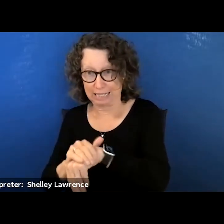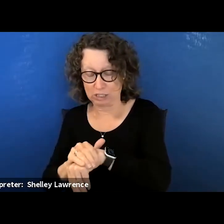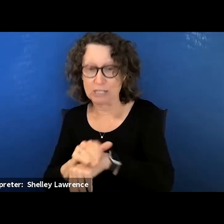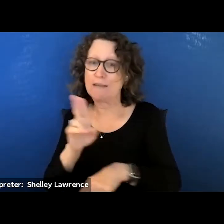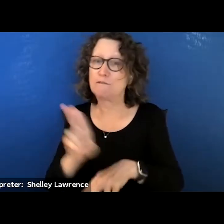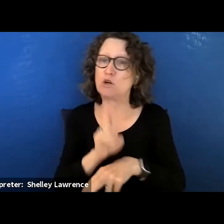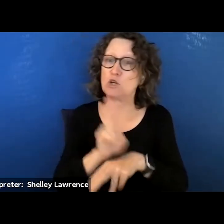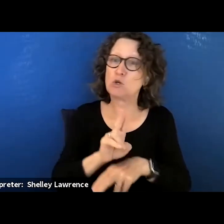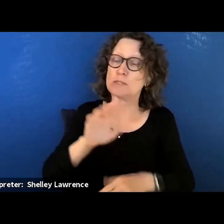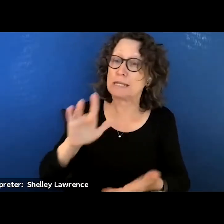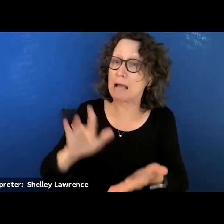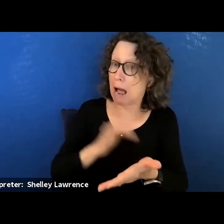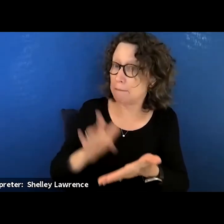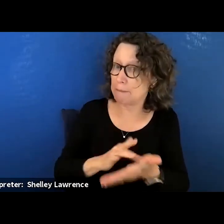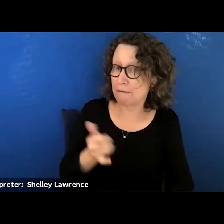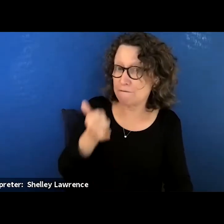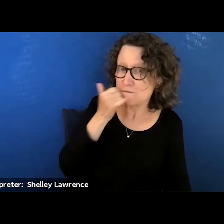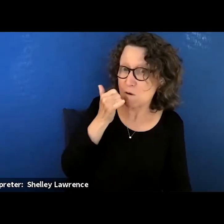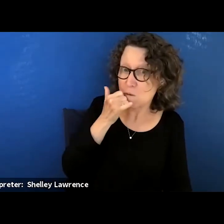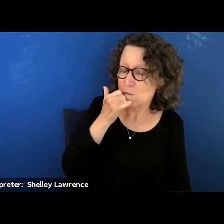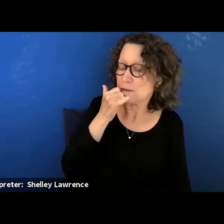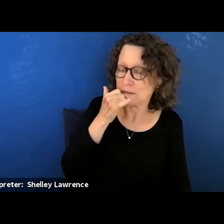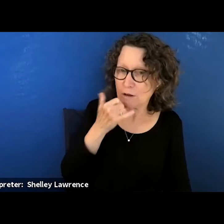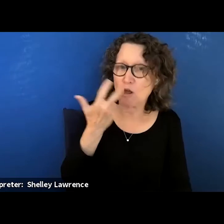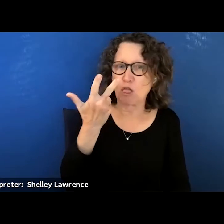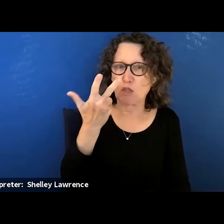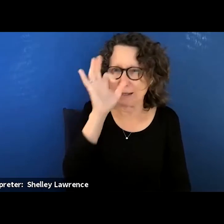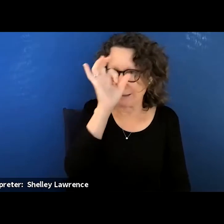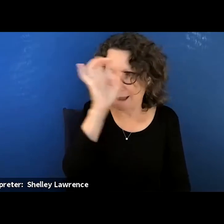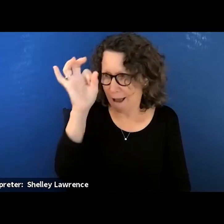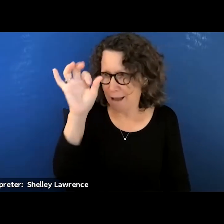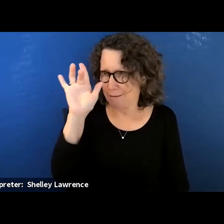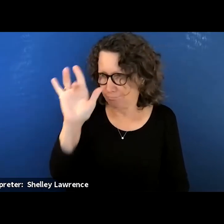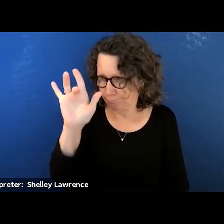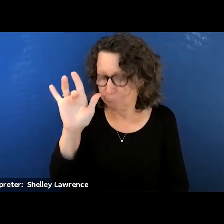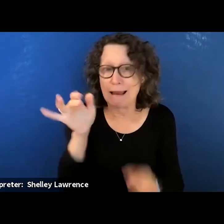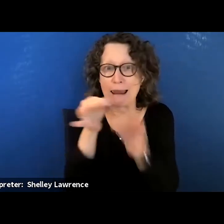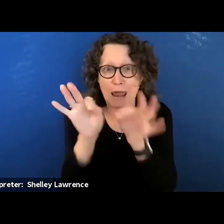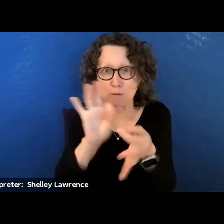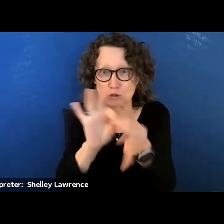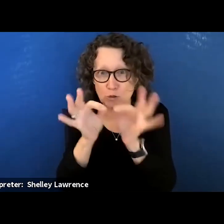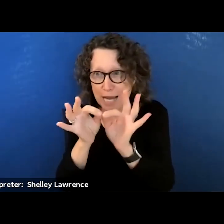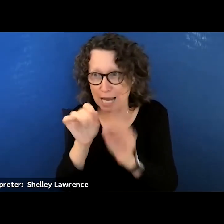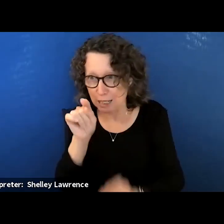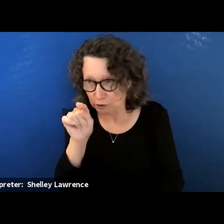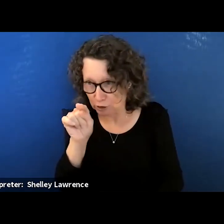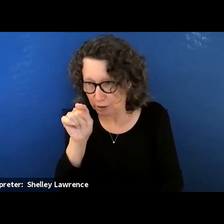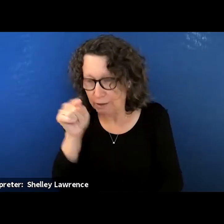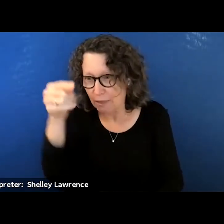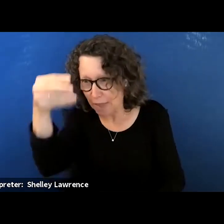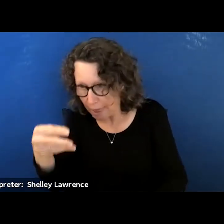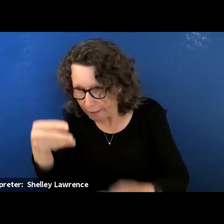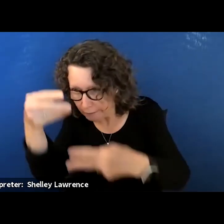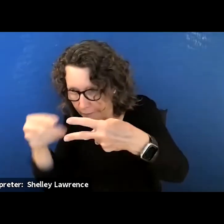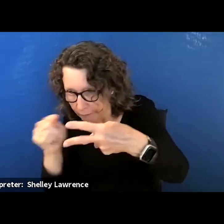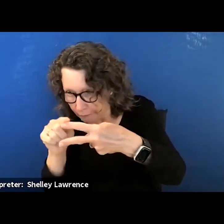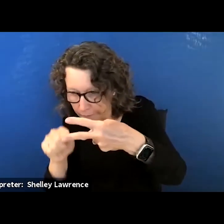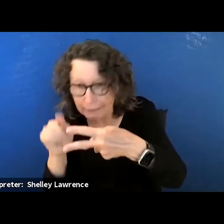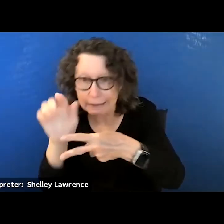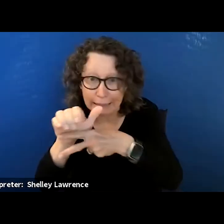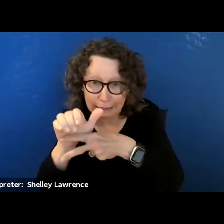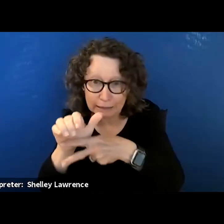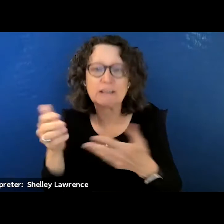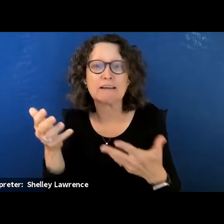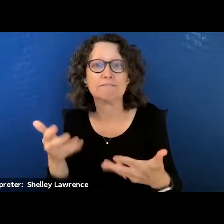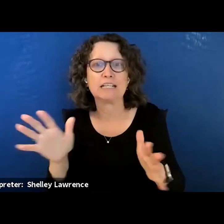an iPad or a phone, locate the three-dot menu and select Language Interpretation, then select English and click Done.